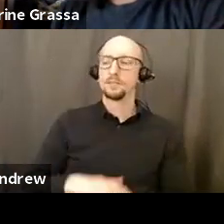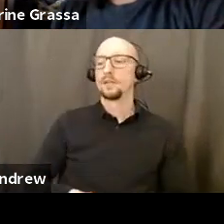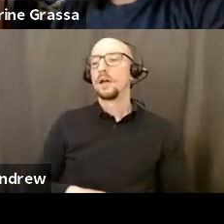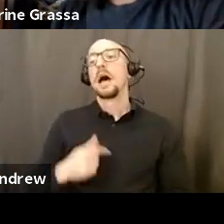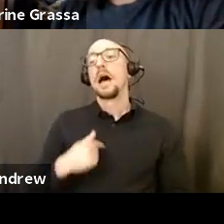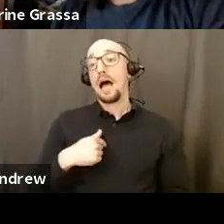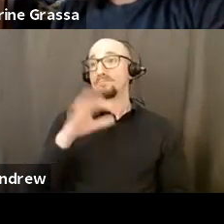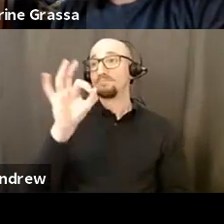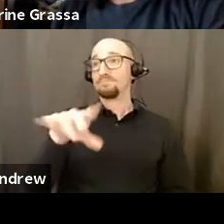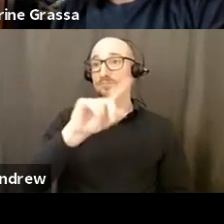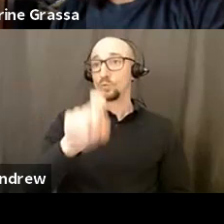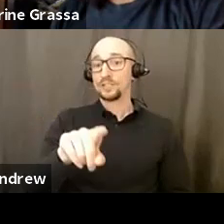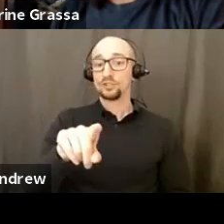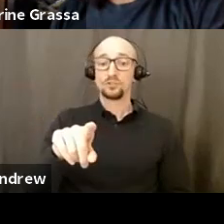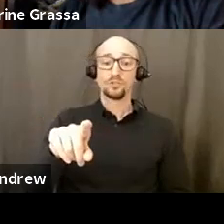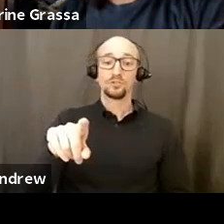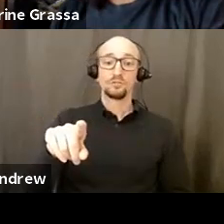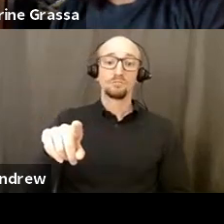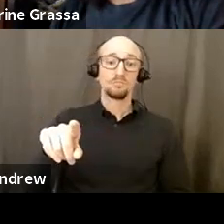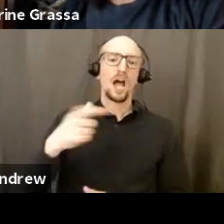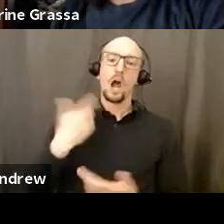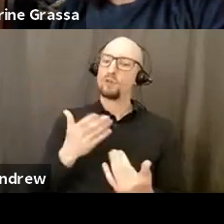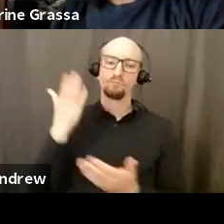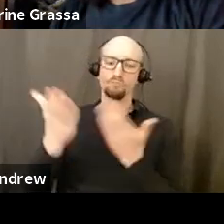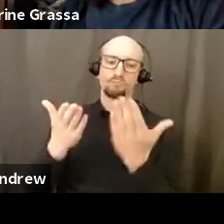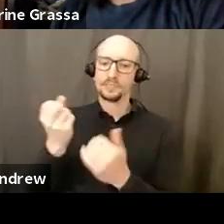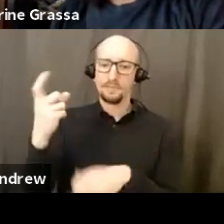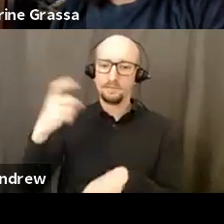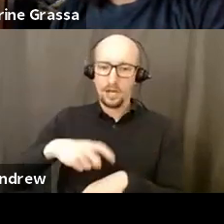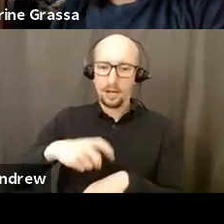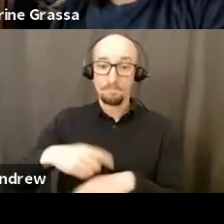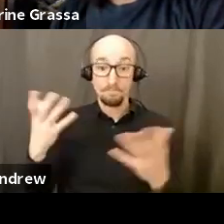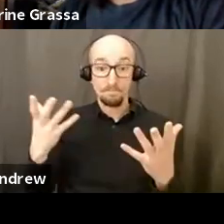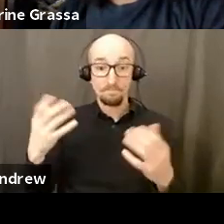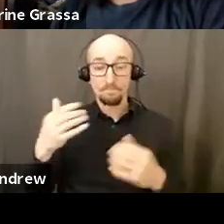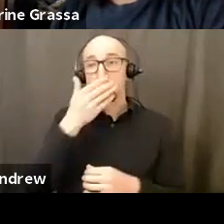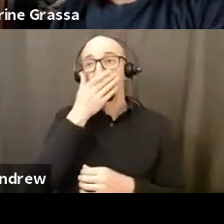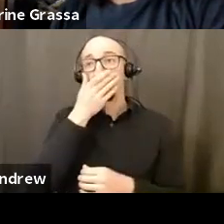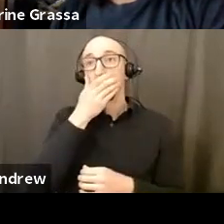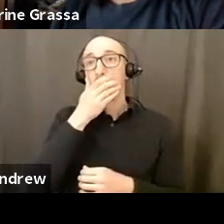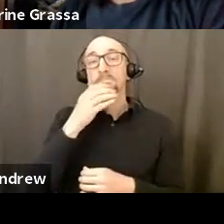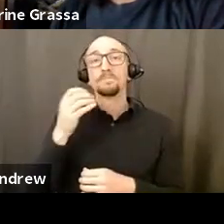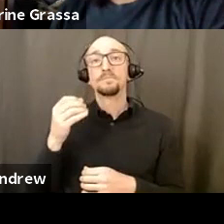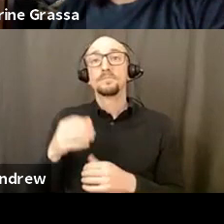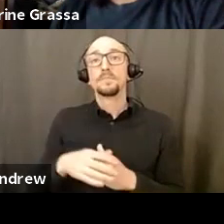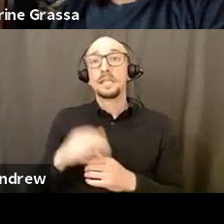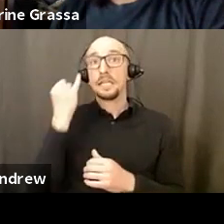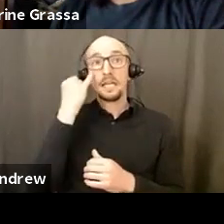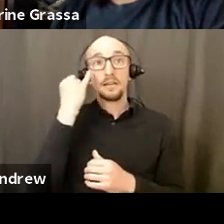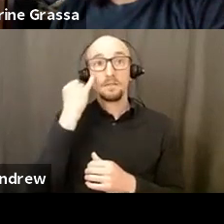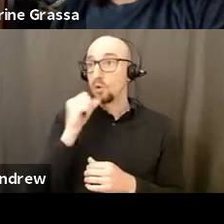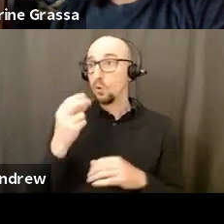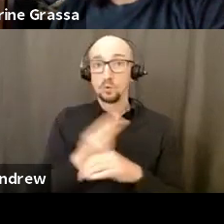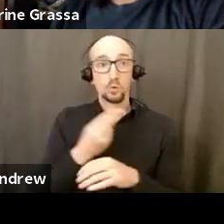ask the question that I've posed a couple of times, which is that if not an assessment, if